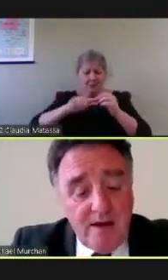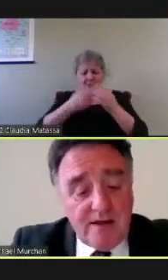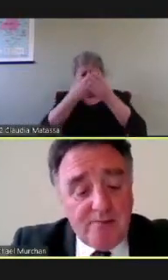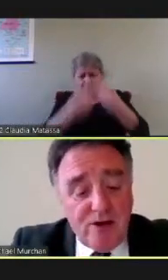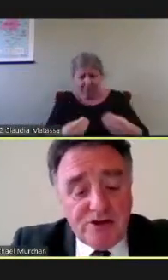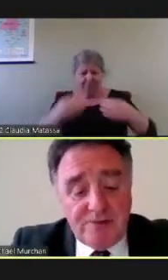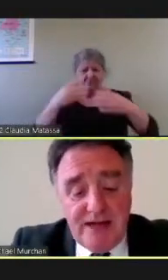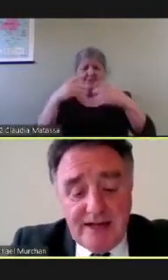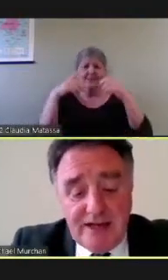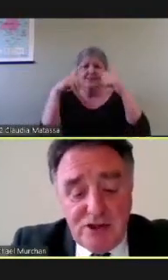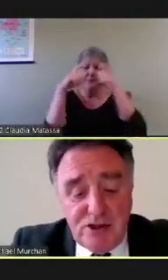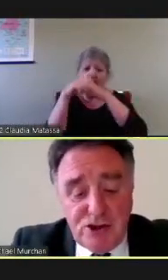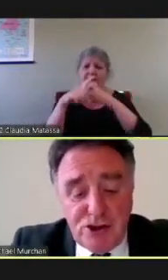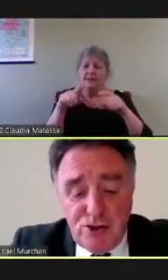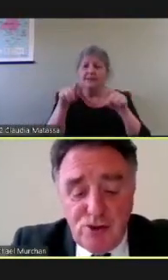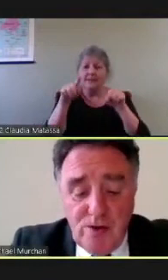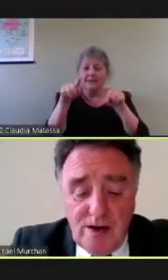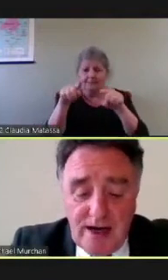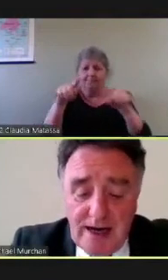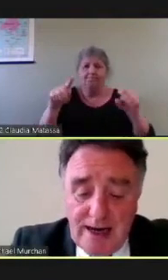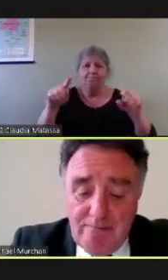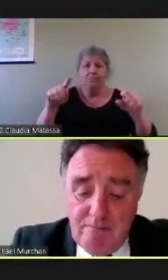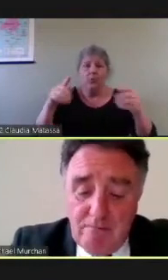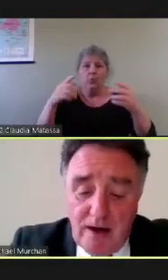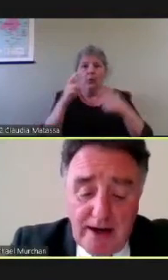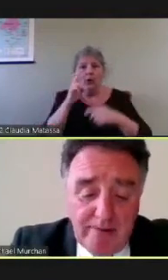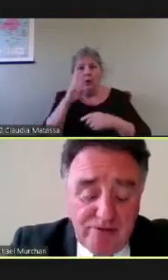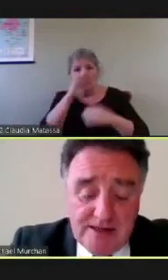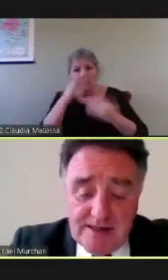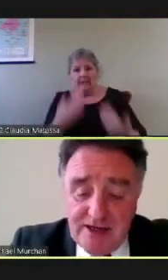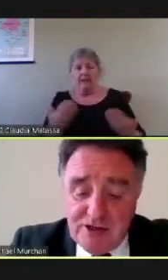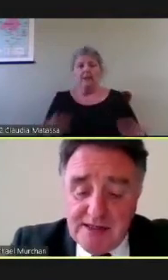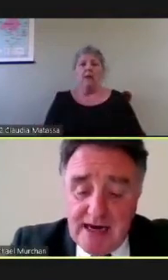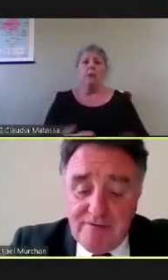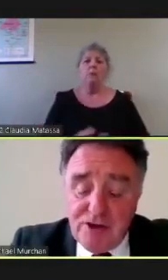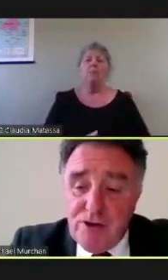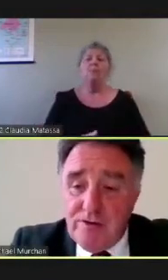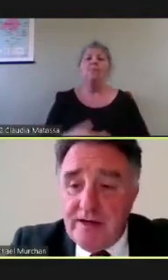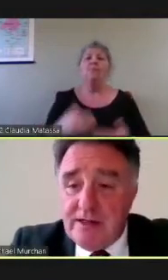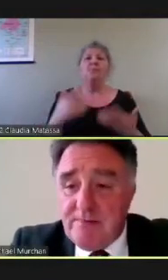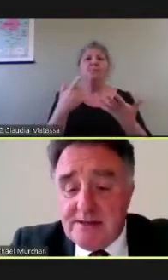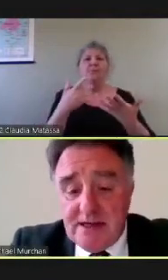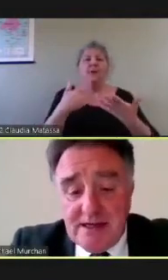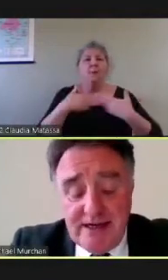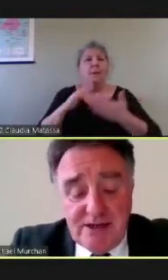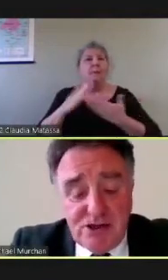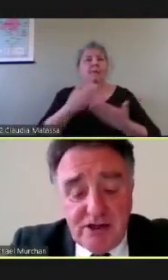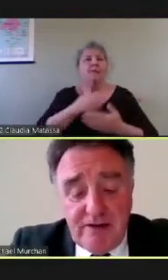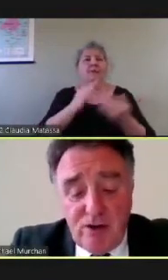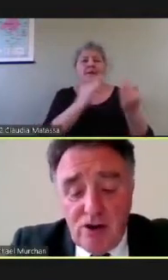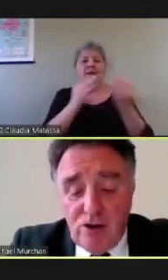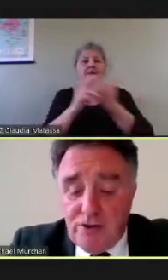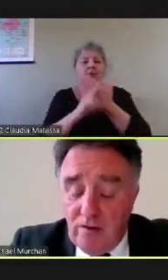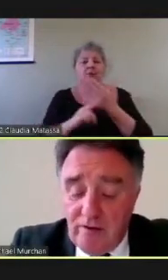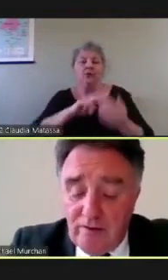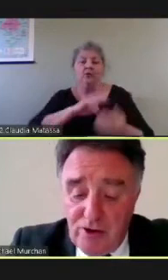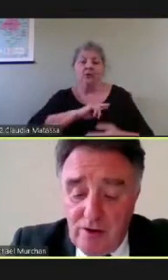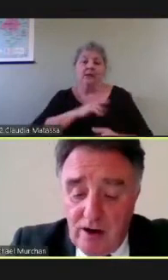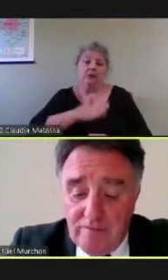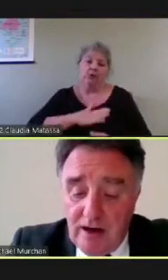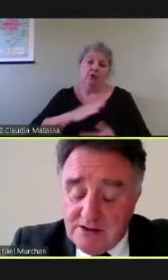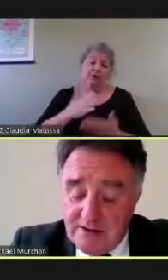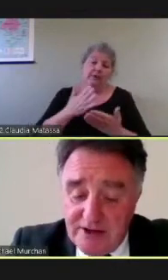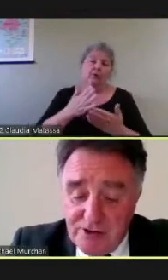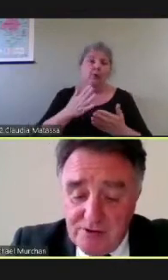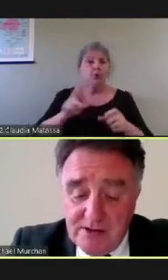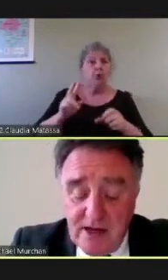there. The approach I'm taking to my presentation this afternoon is basically to give you a good